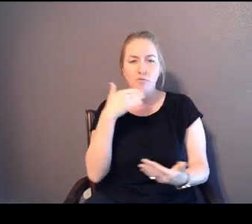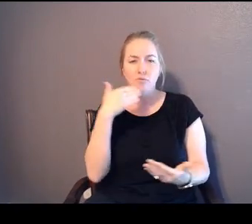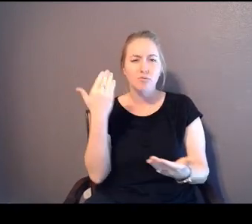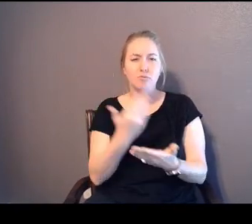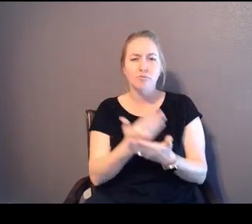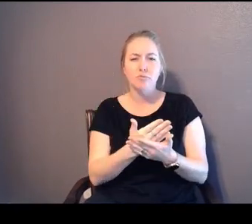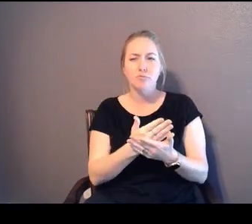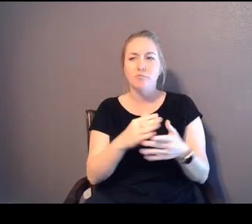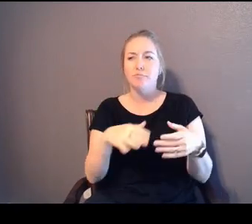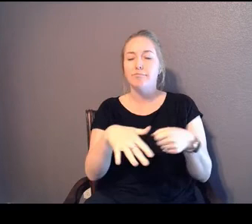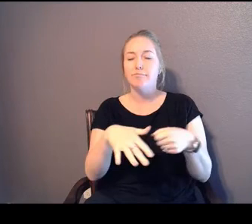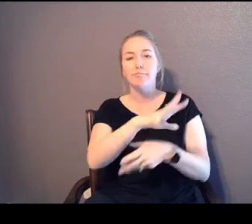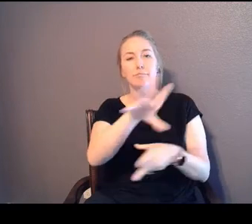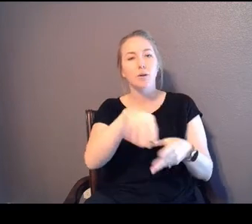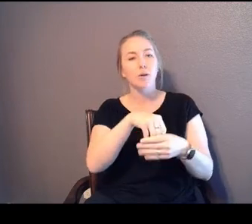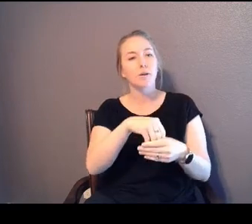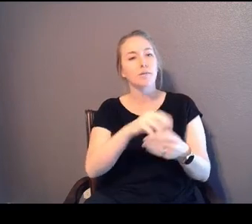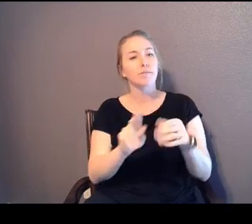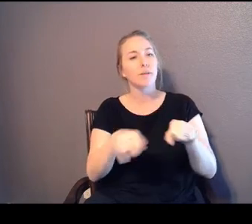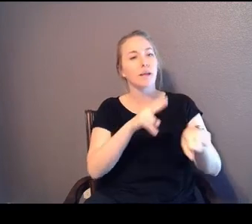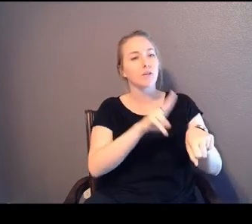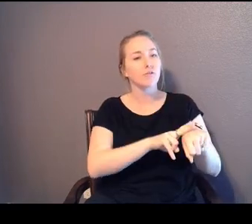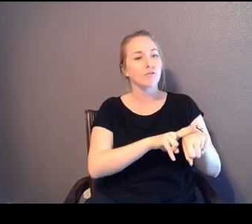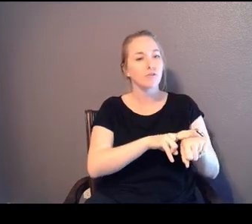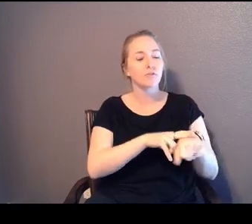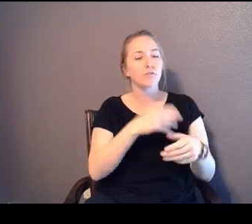to practice drawing a plant.